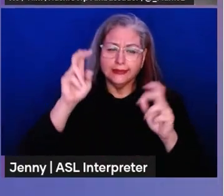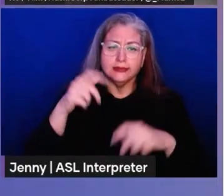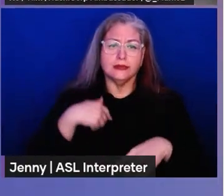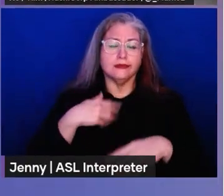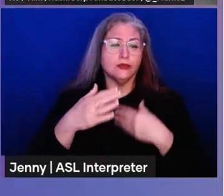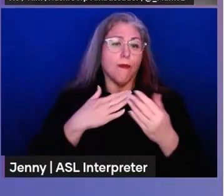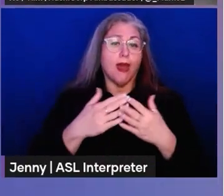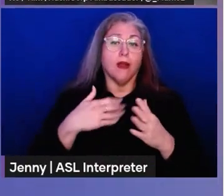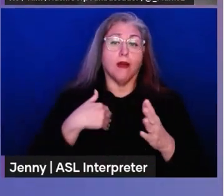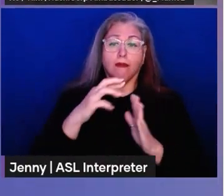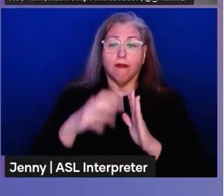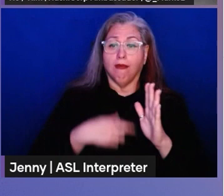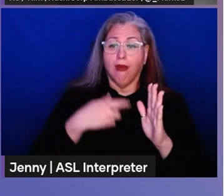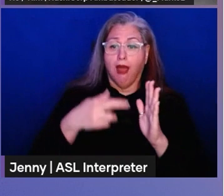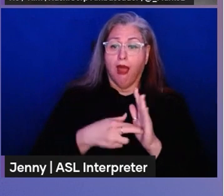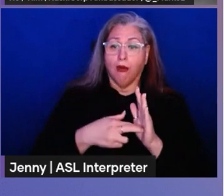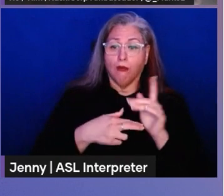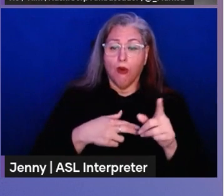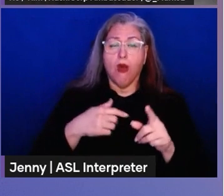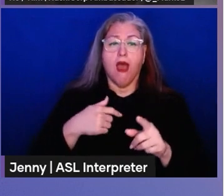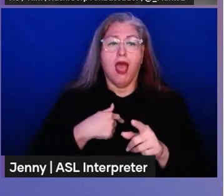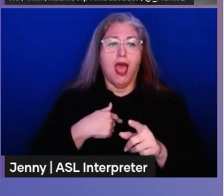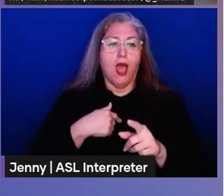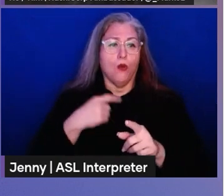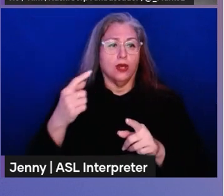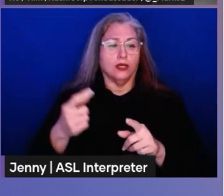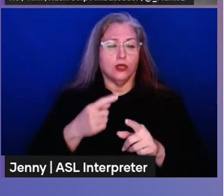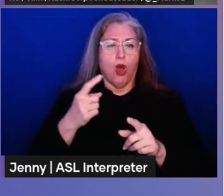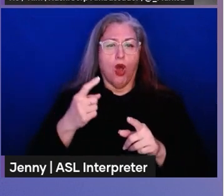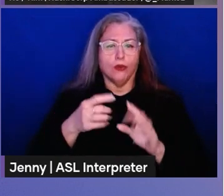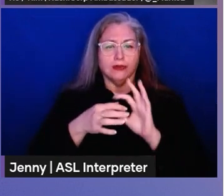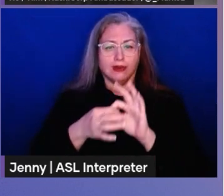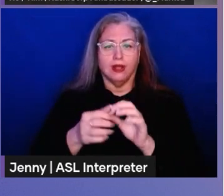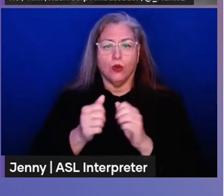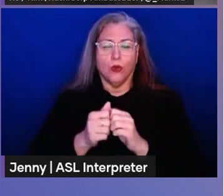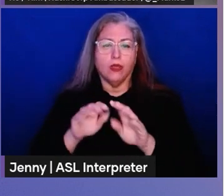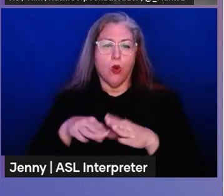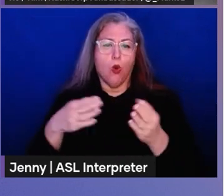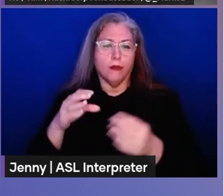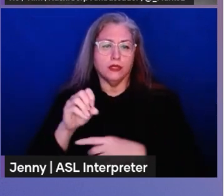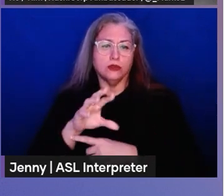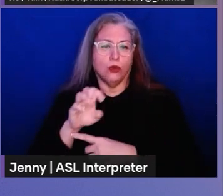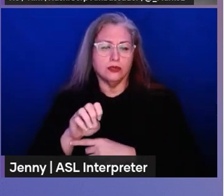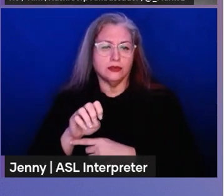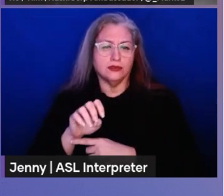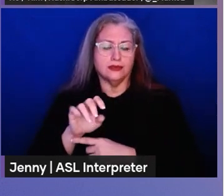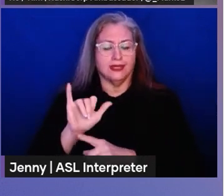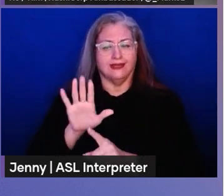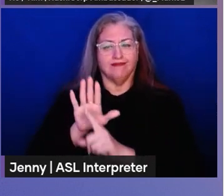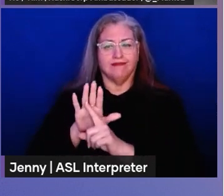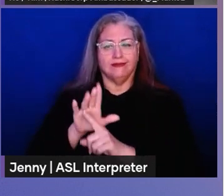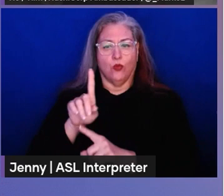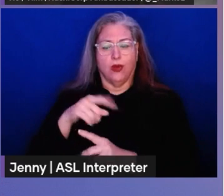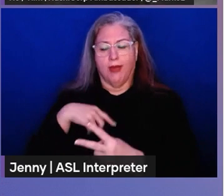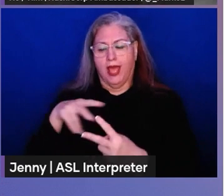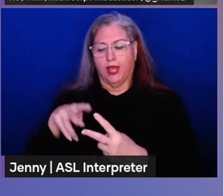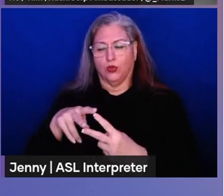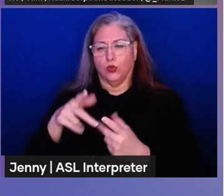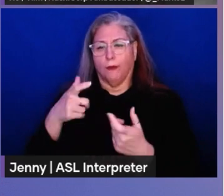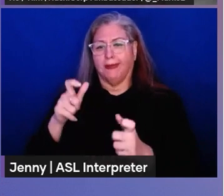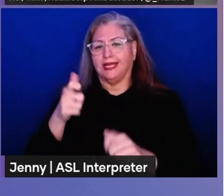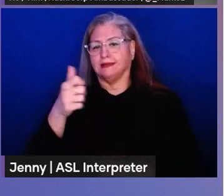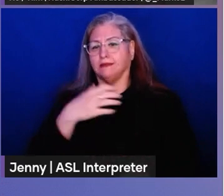role I've been in, I was always somehow connected with open source. So it's one of my two big passions, which